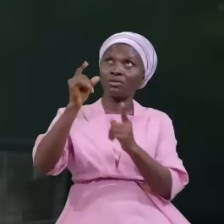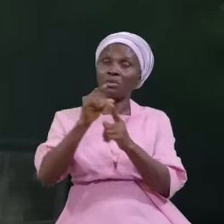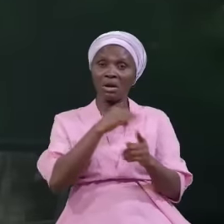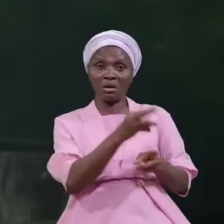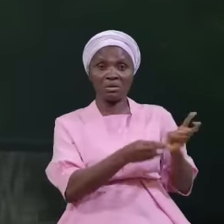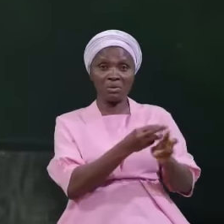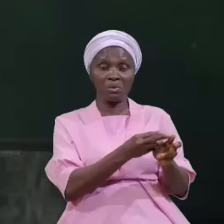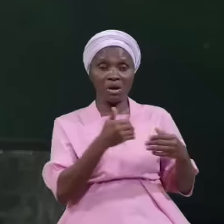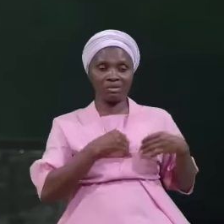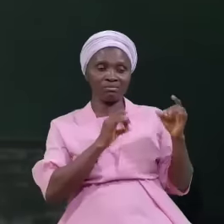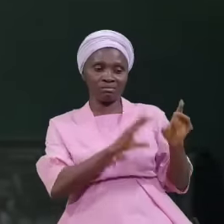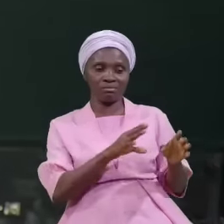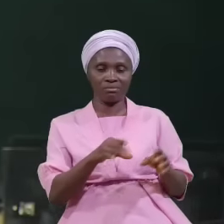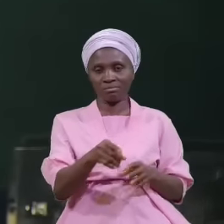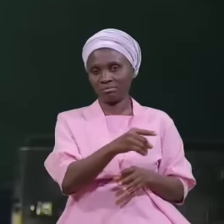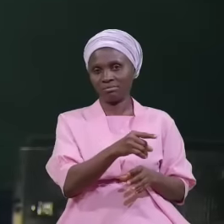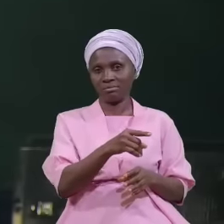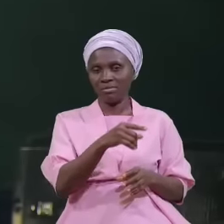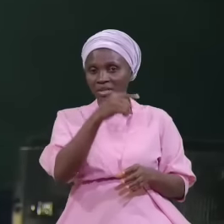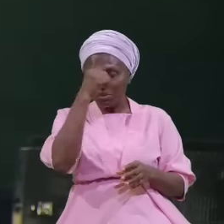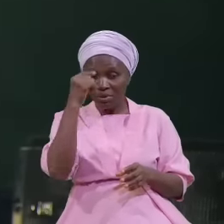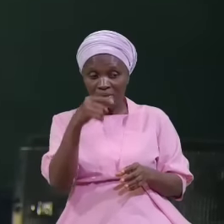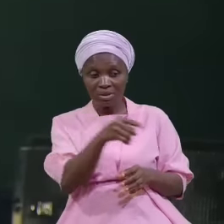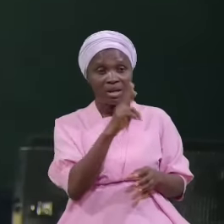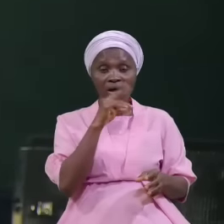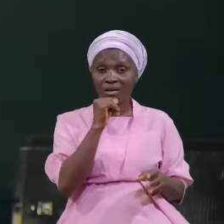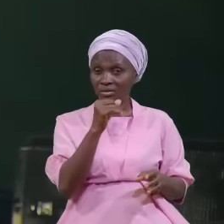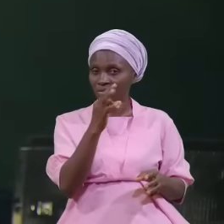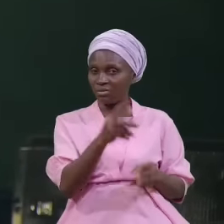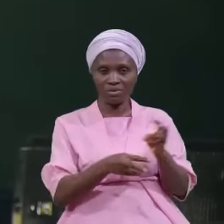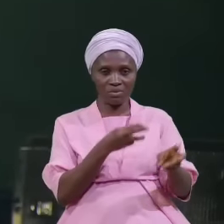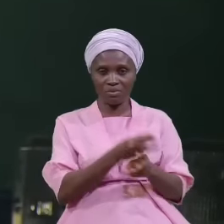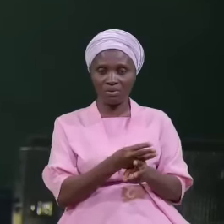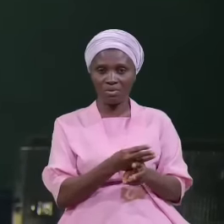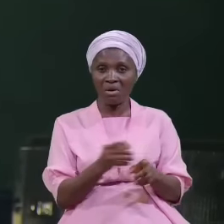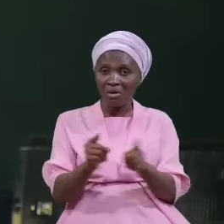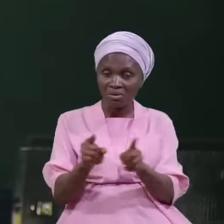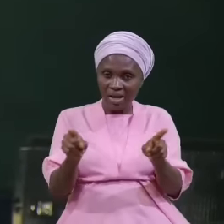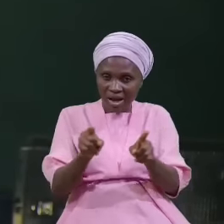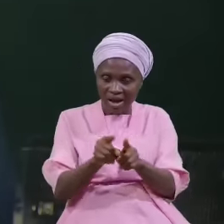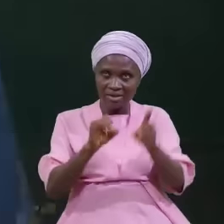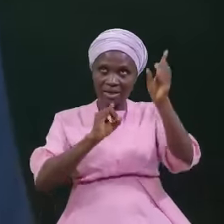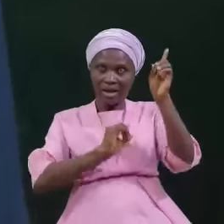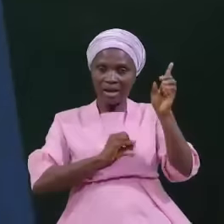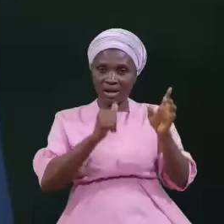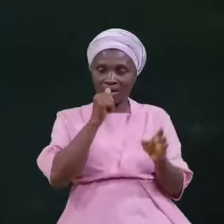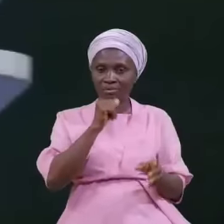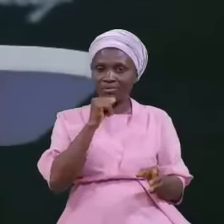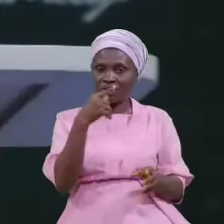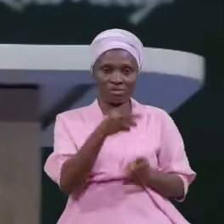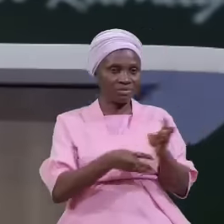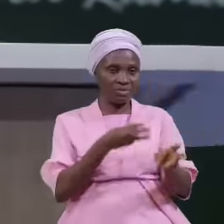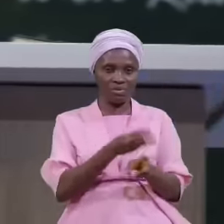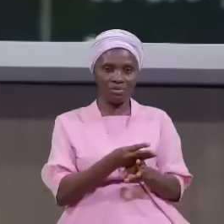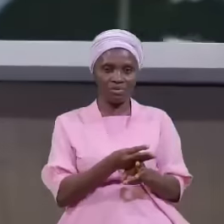says, because they are not of the world, even as I'm not of the world. All those things you used